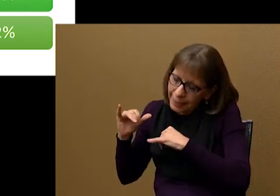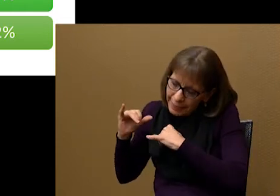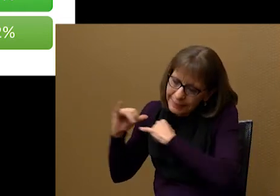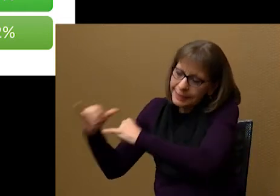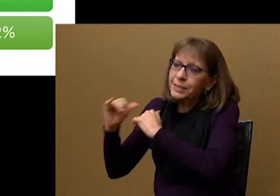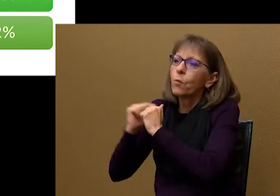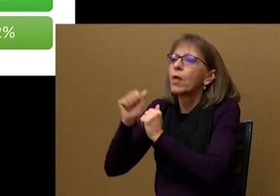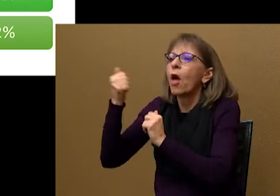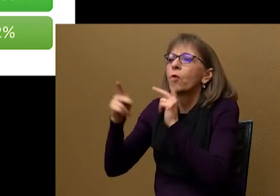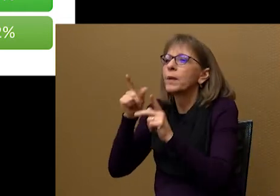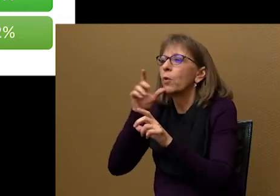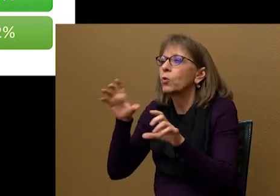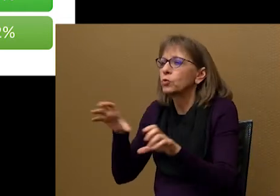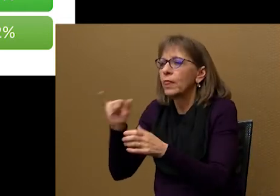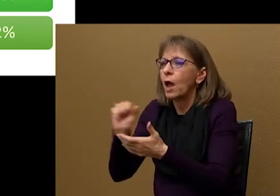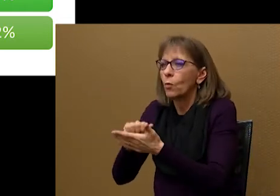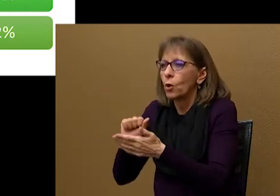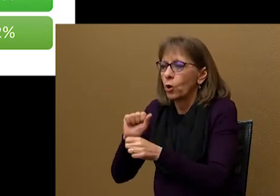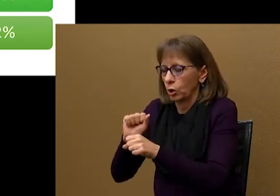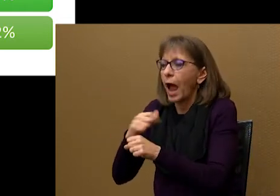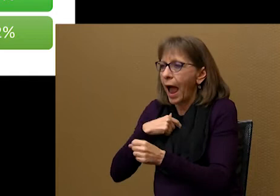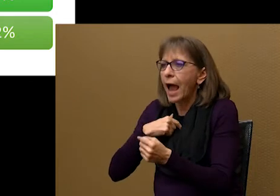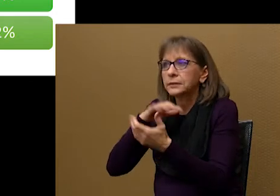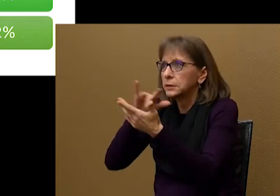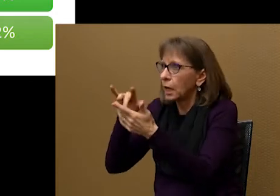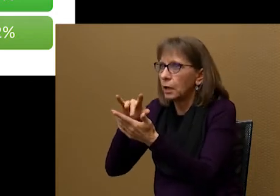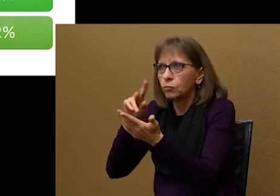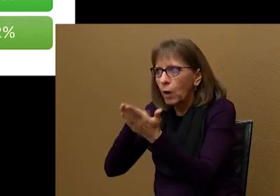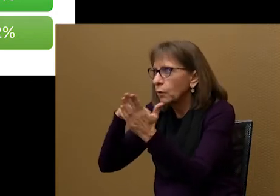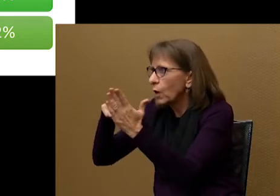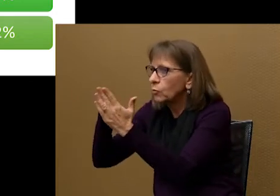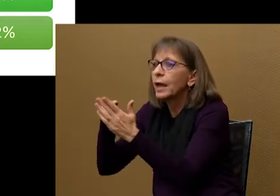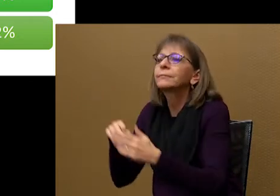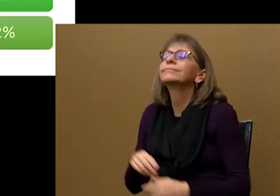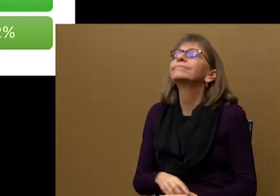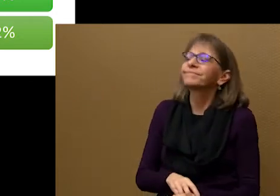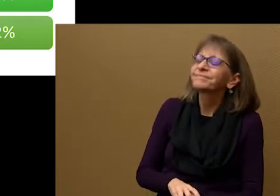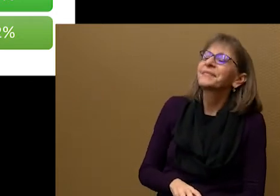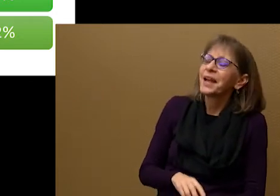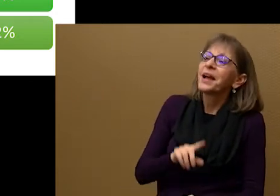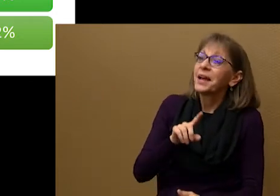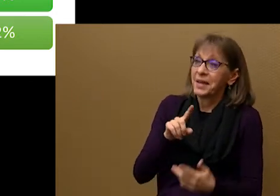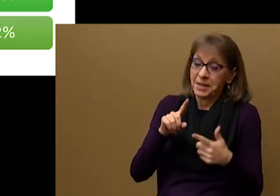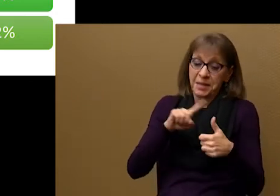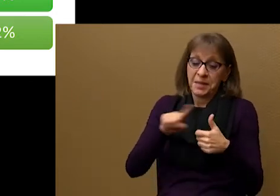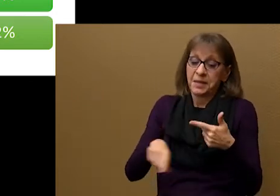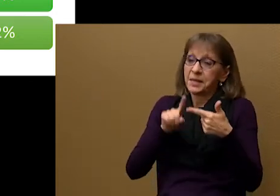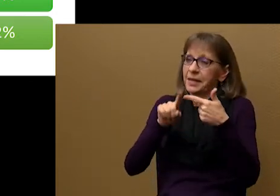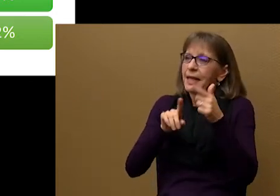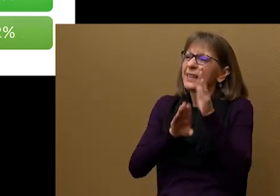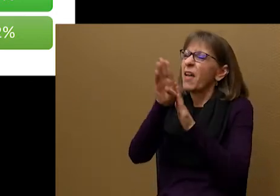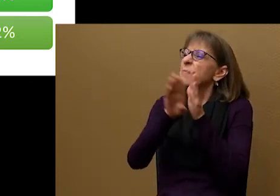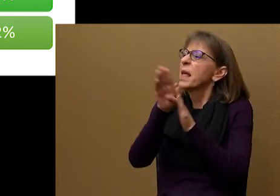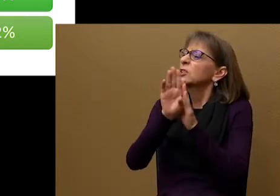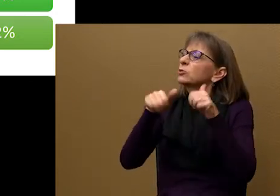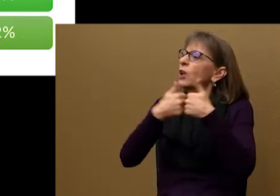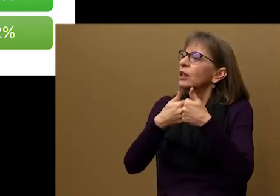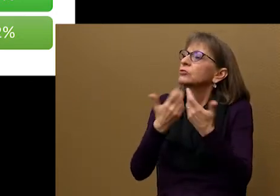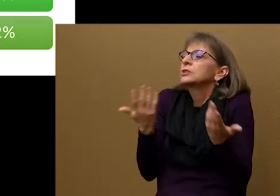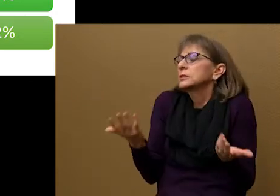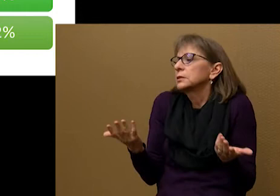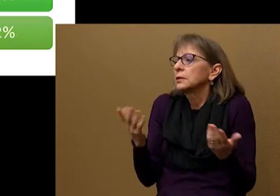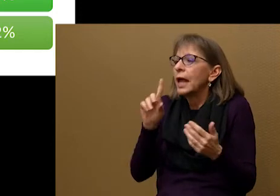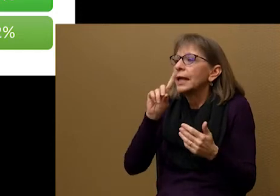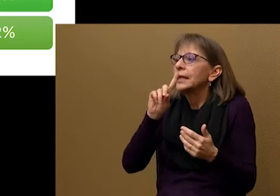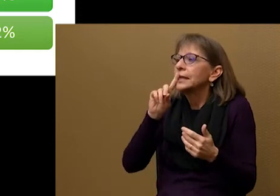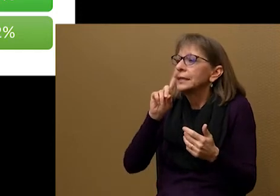this work. I go through it study by study in the book. The other thing is developmental challenges. That refers to